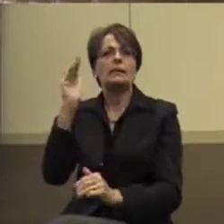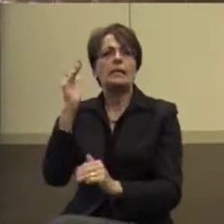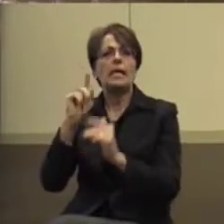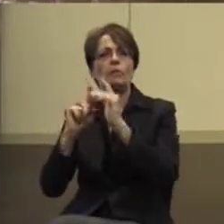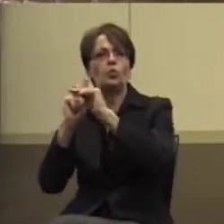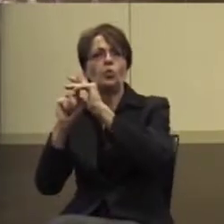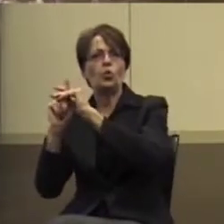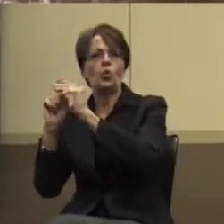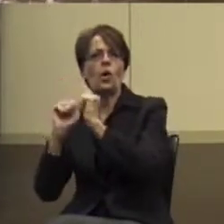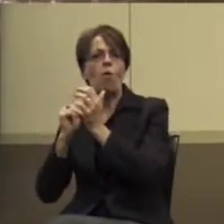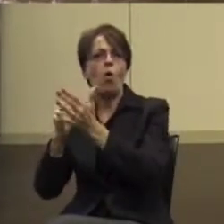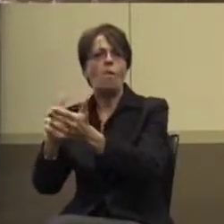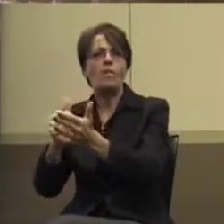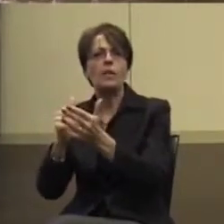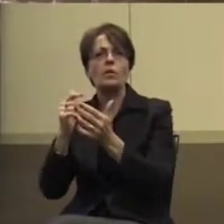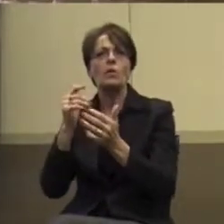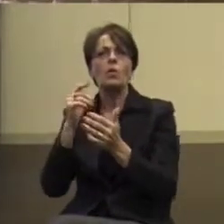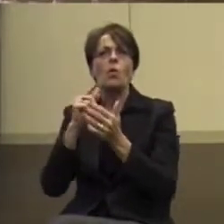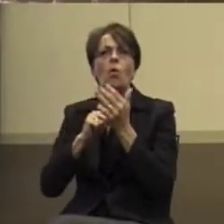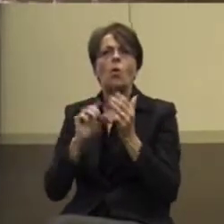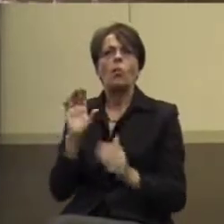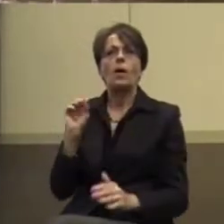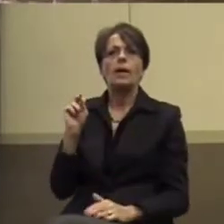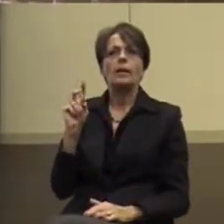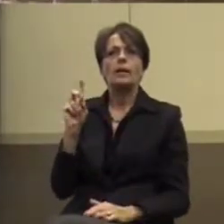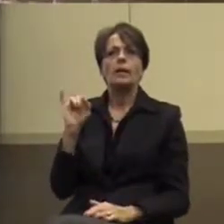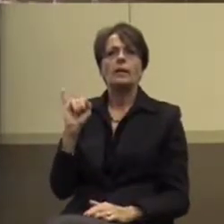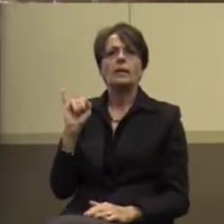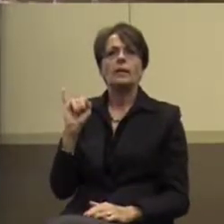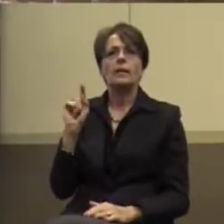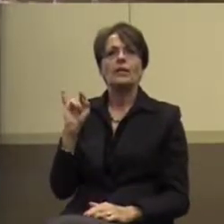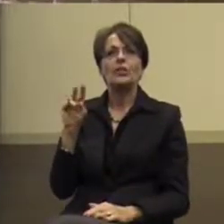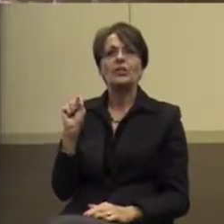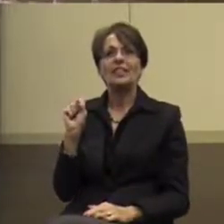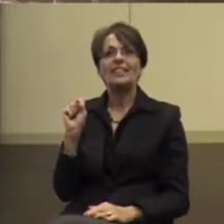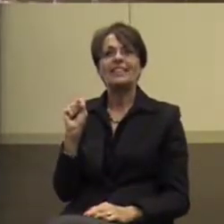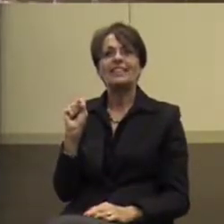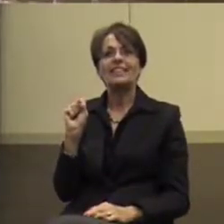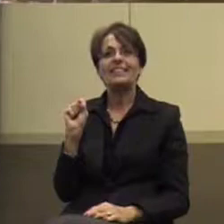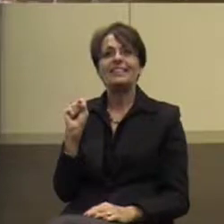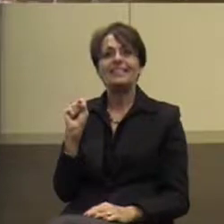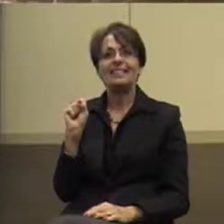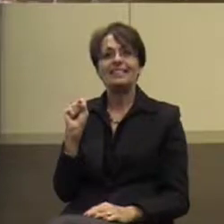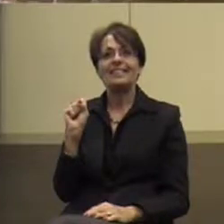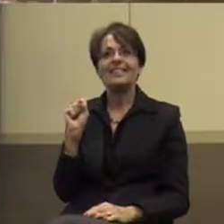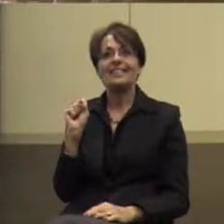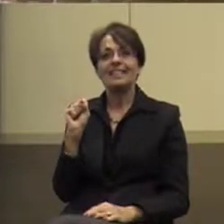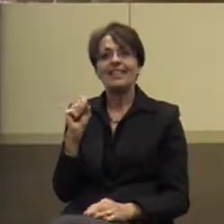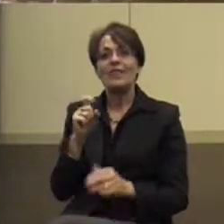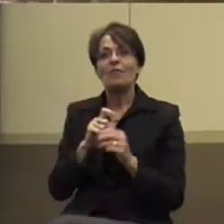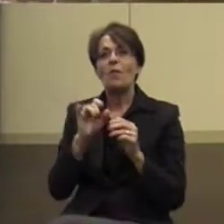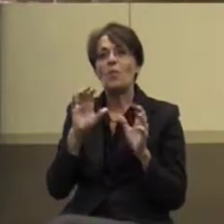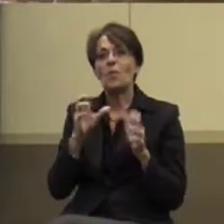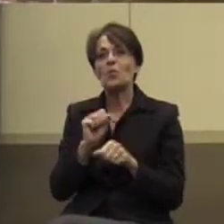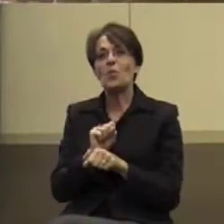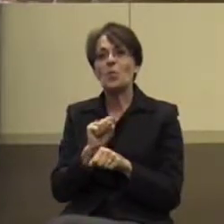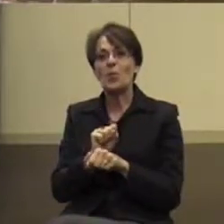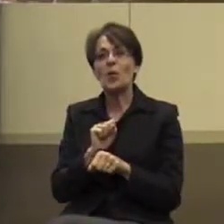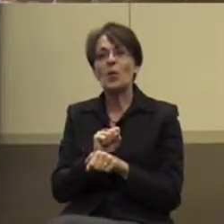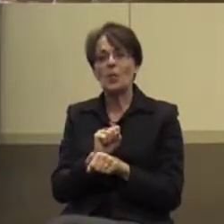to occur and how often or in what conditions it seems to be occurring. Who wants to volunteer? Just from their group